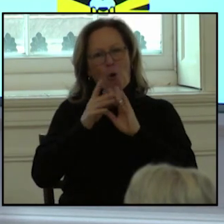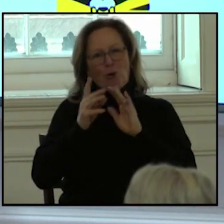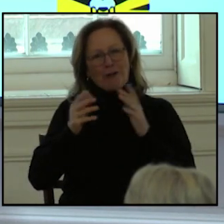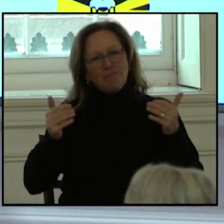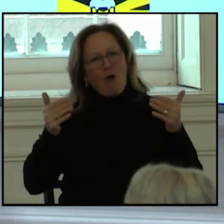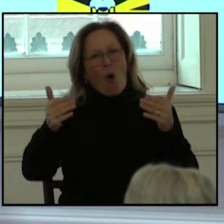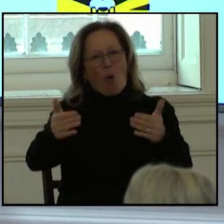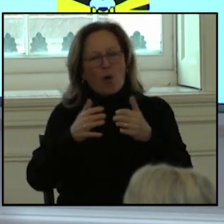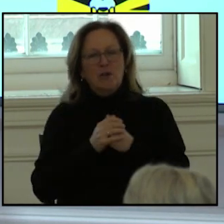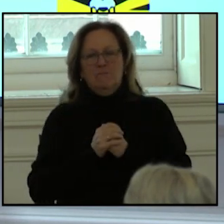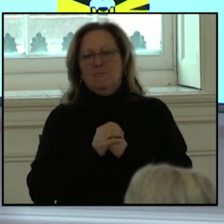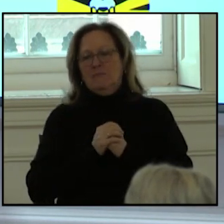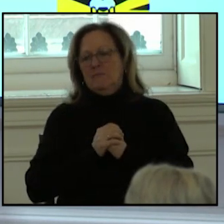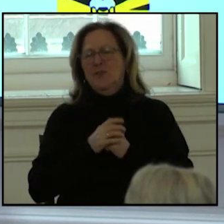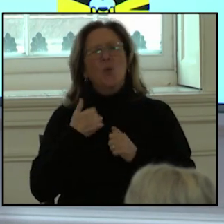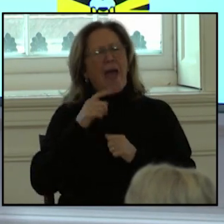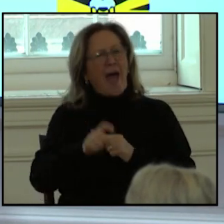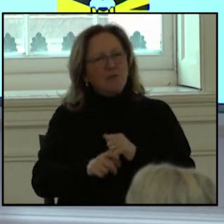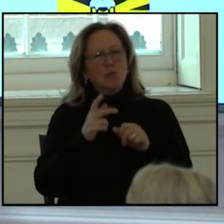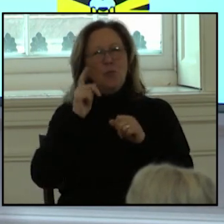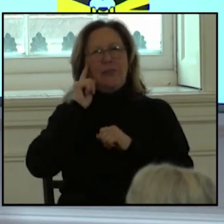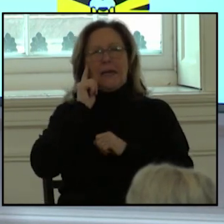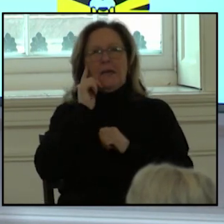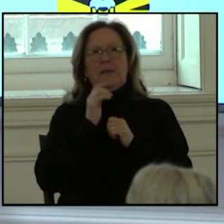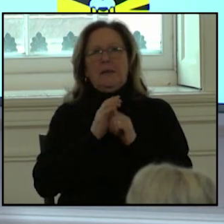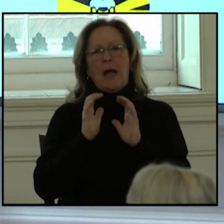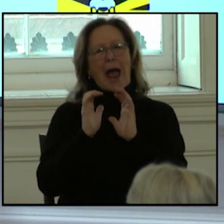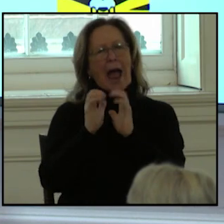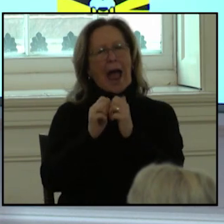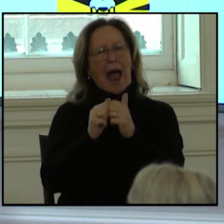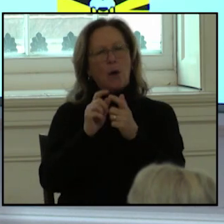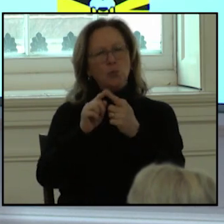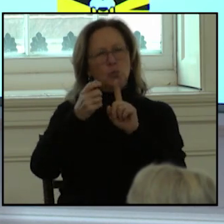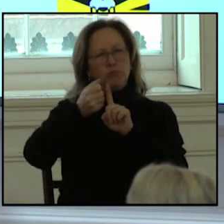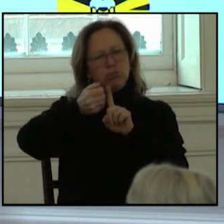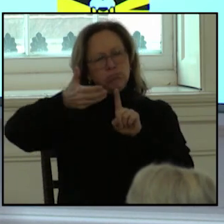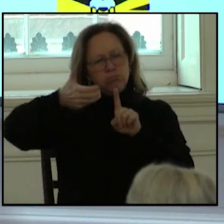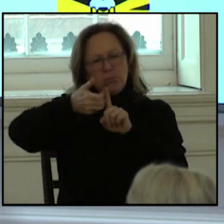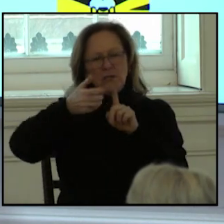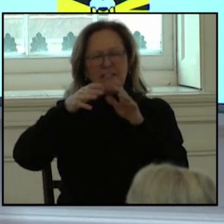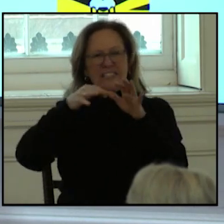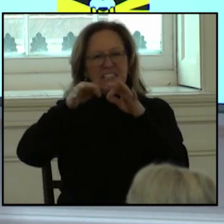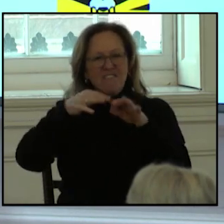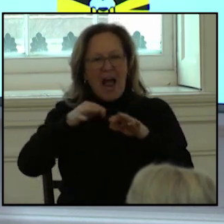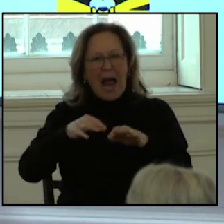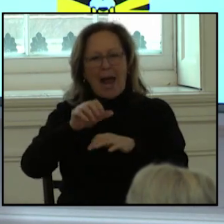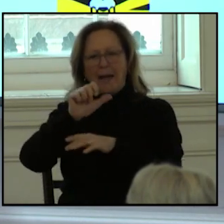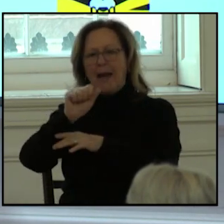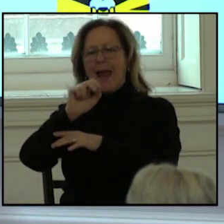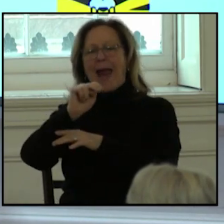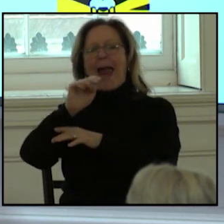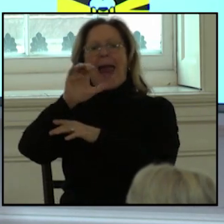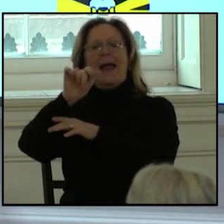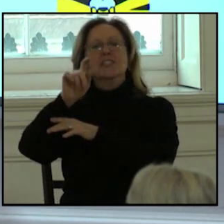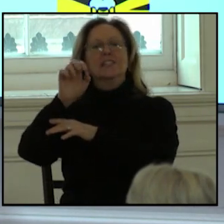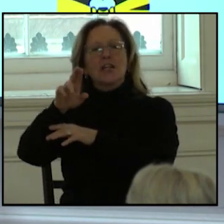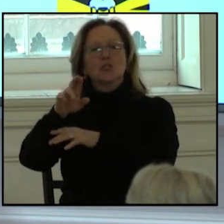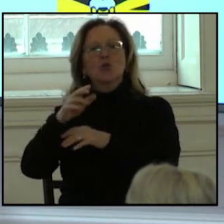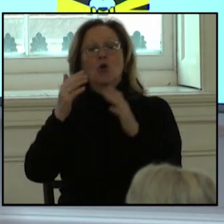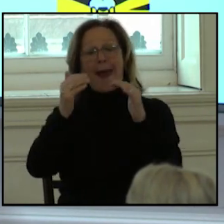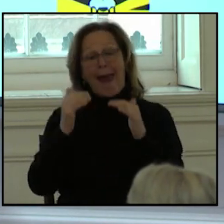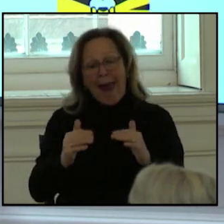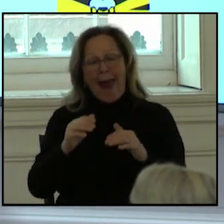about how we define ancestor and how we define descendant. So I just want to start